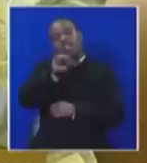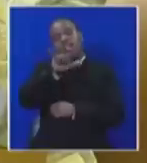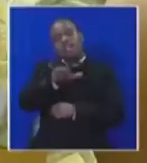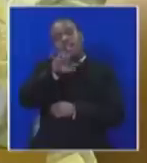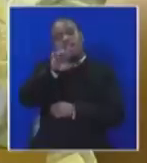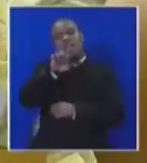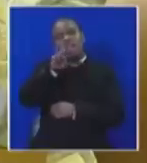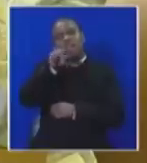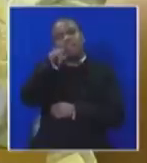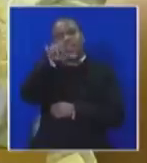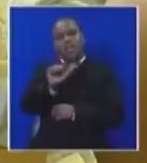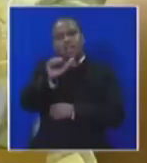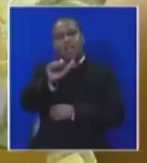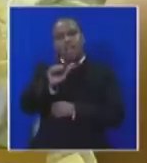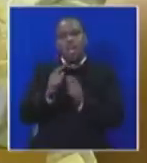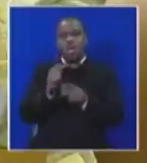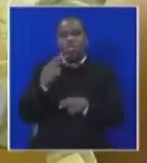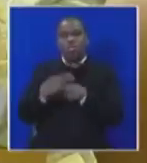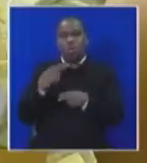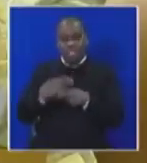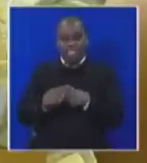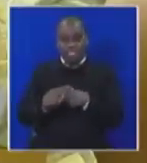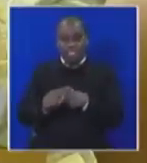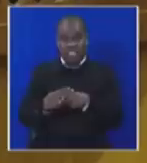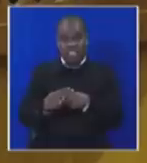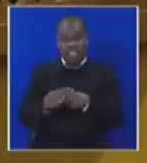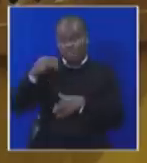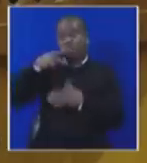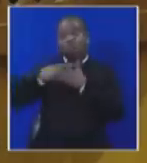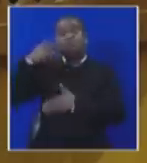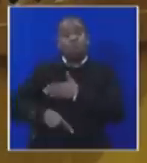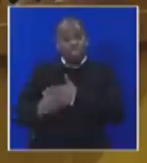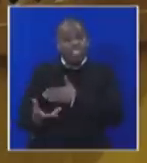Here too, there have been no consequences whatsoever.